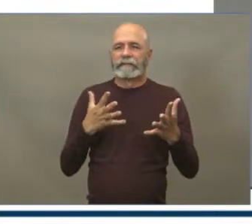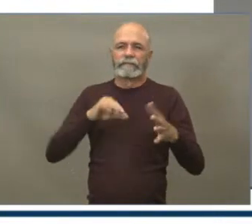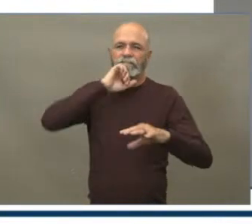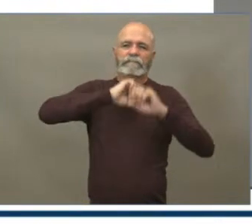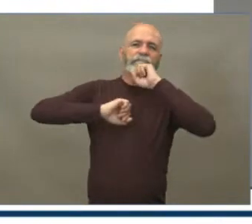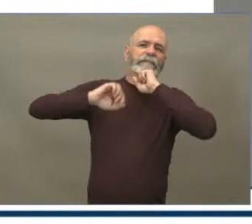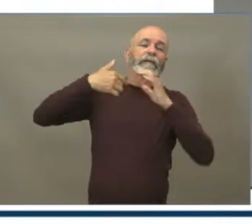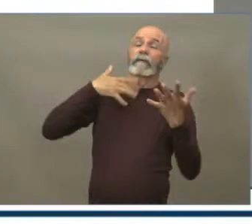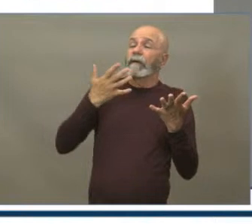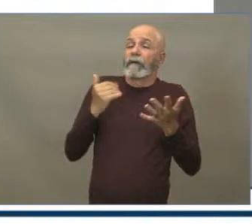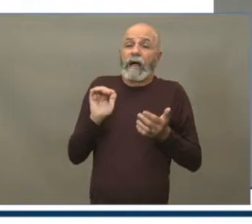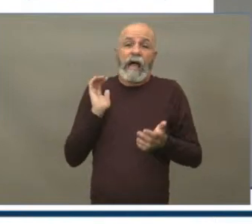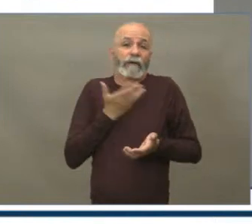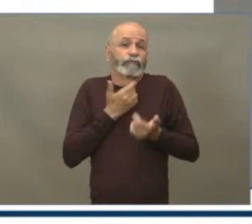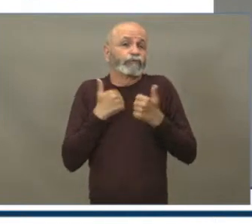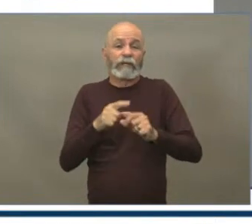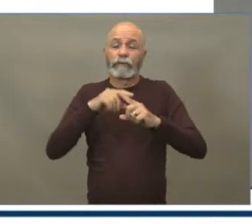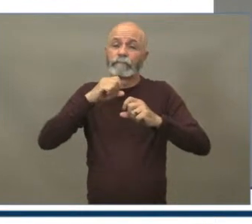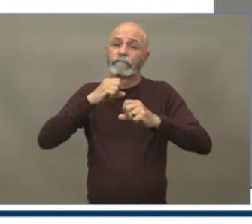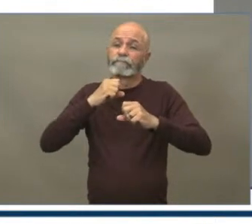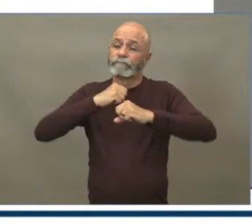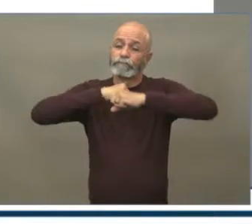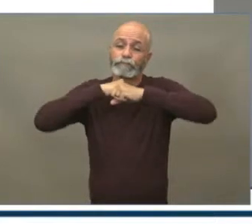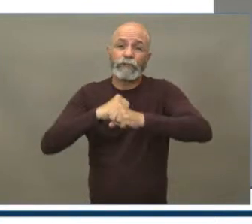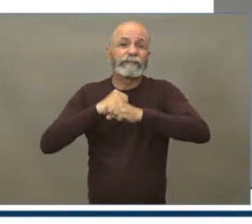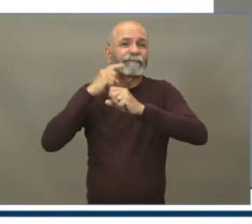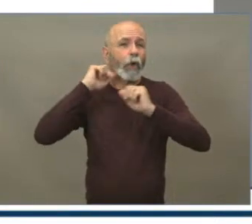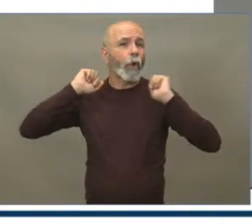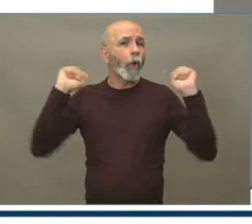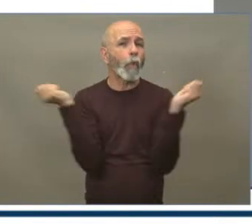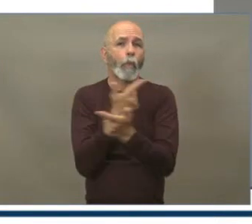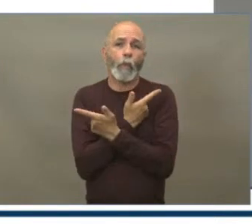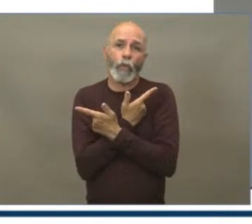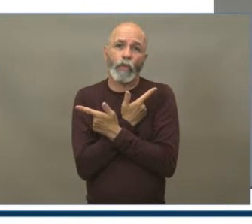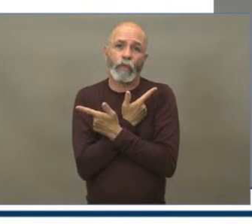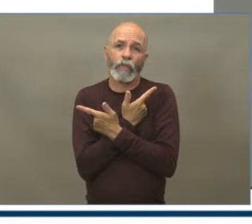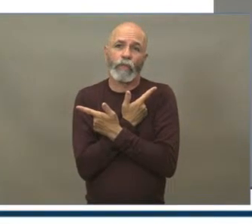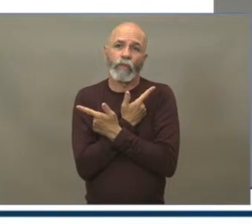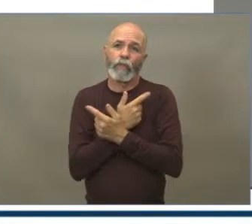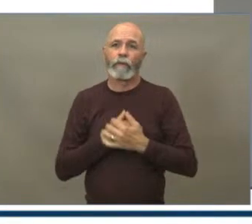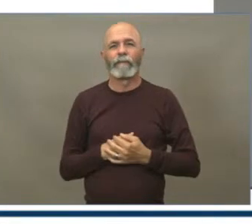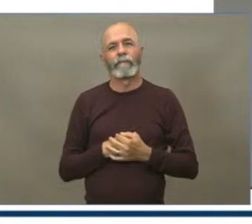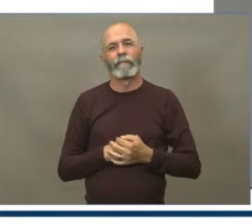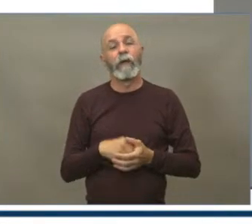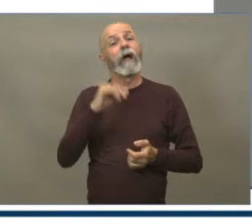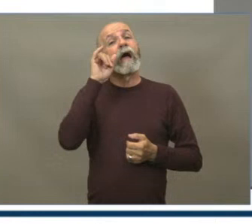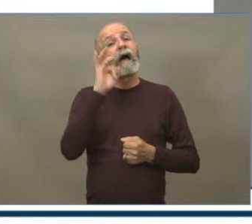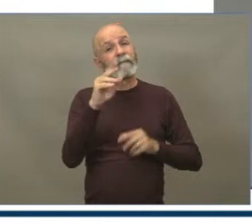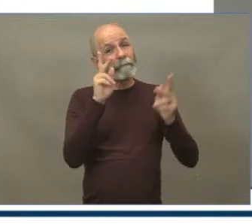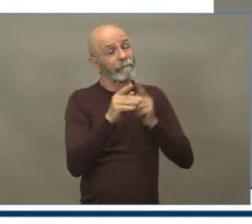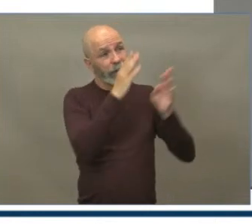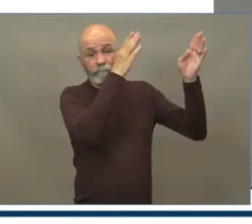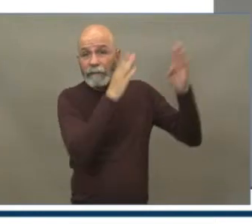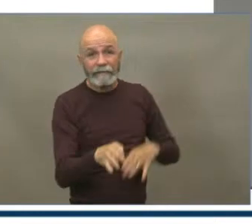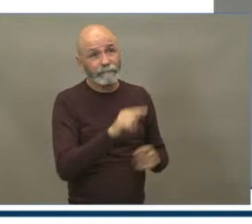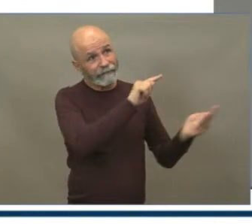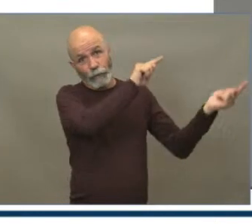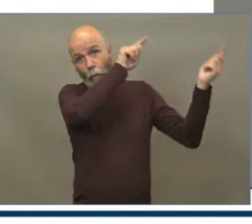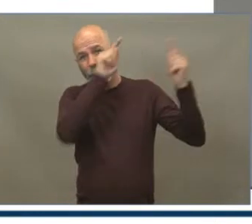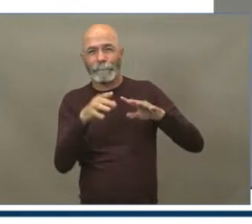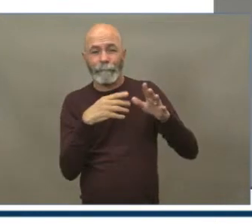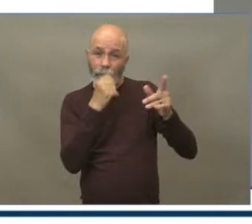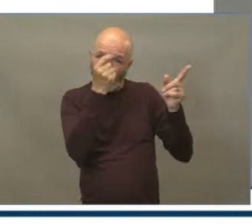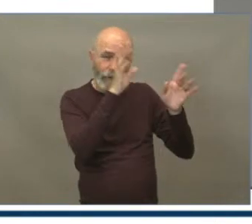protect Nova Scotia. I hope those who had planned to come will understand, and I hope you will continue to make your way here when